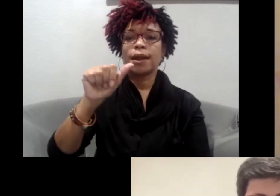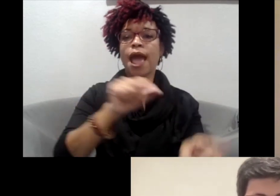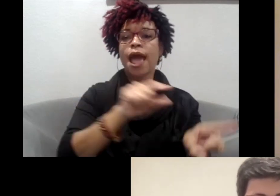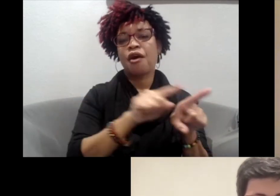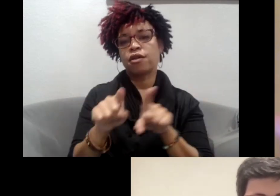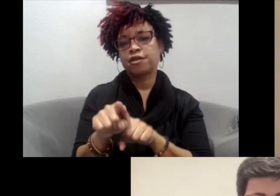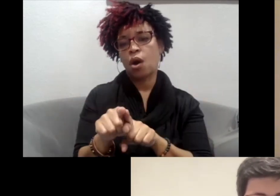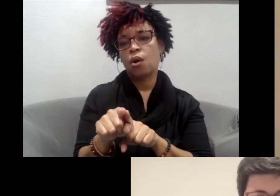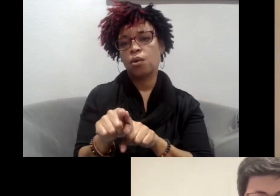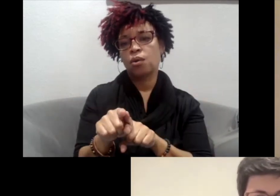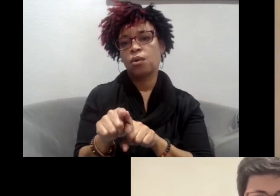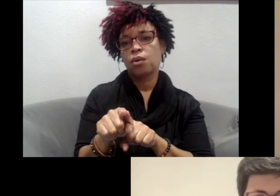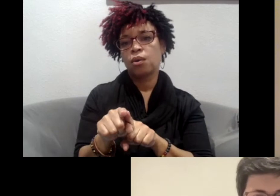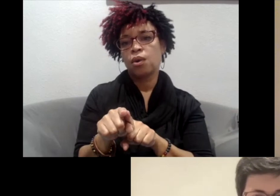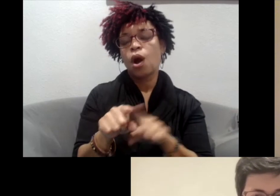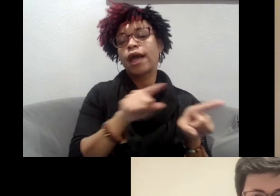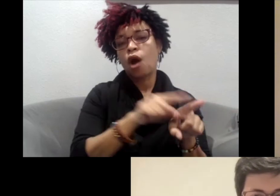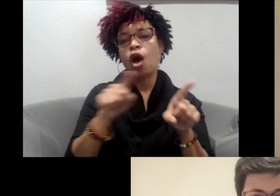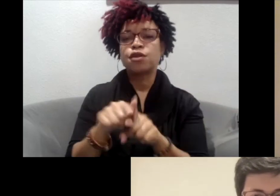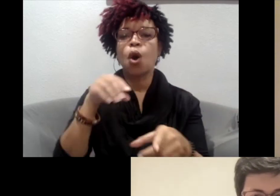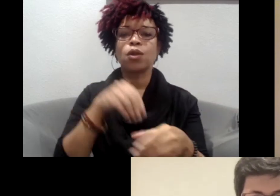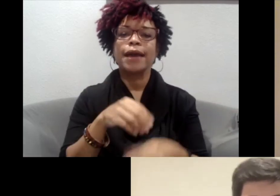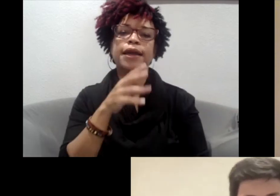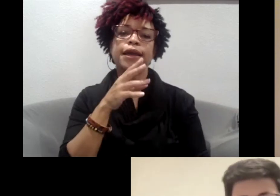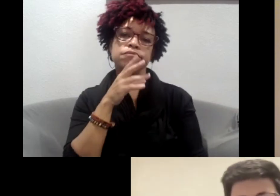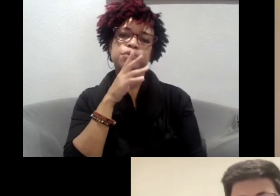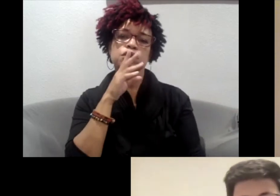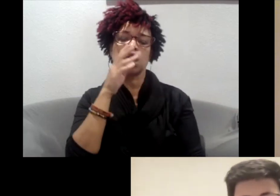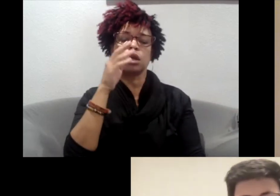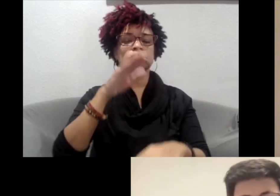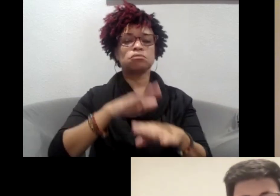answered over the program. So